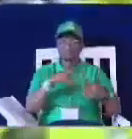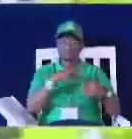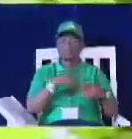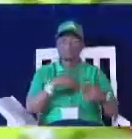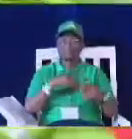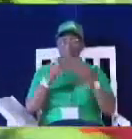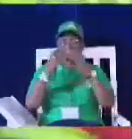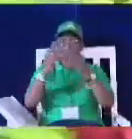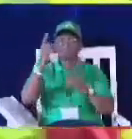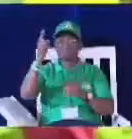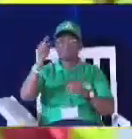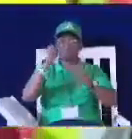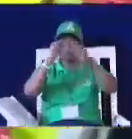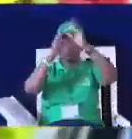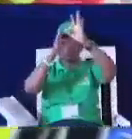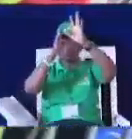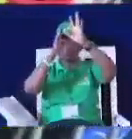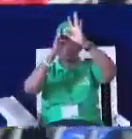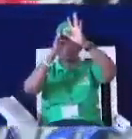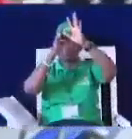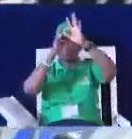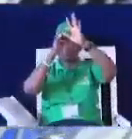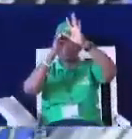Thank you, Father.